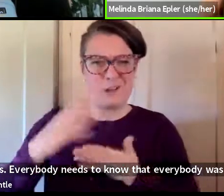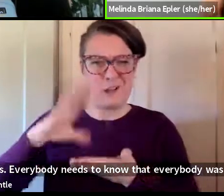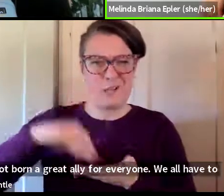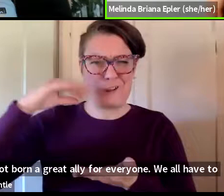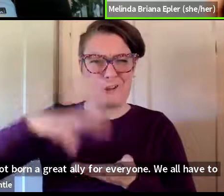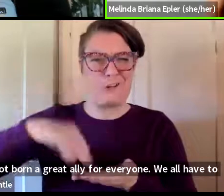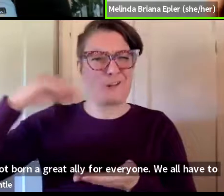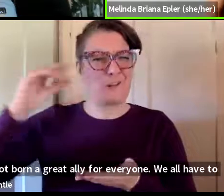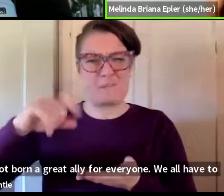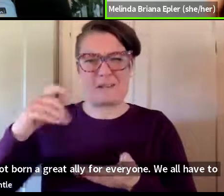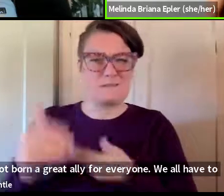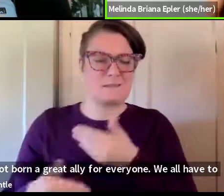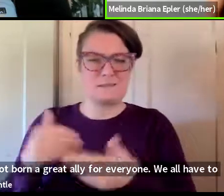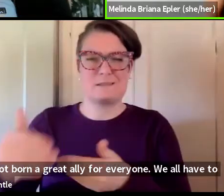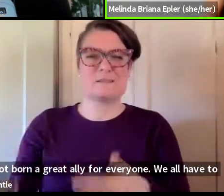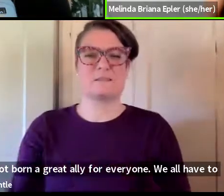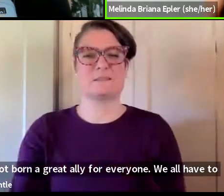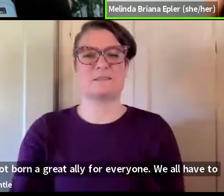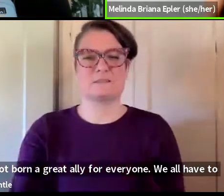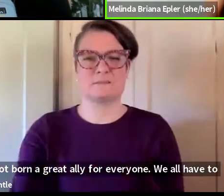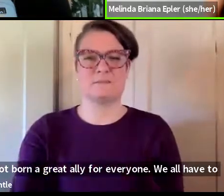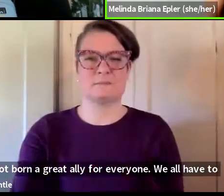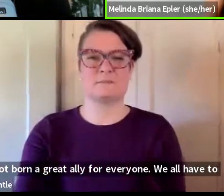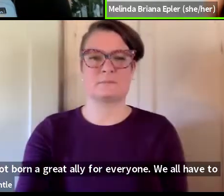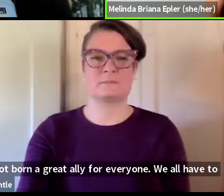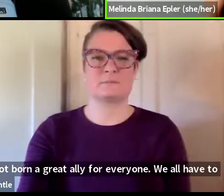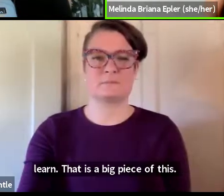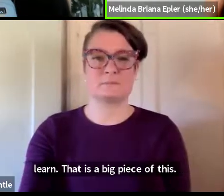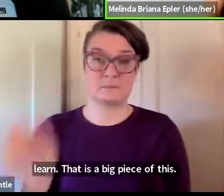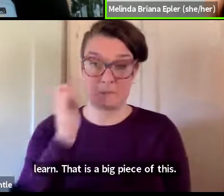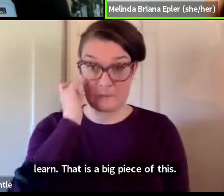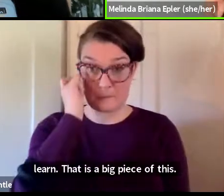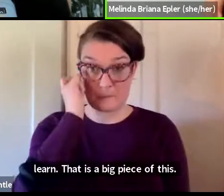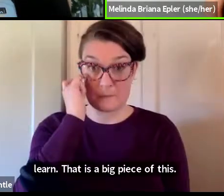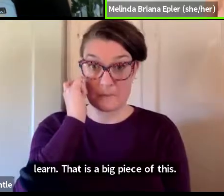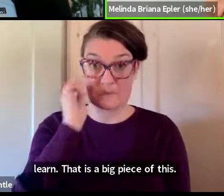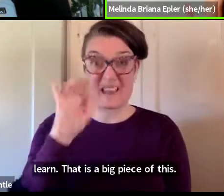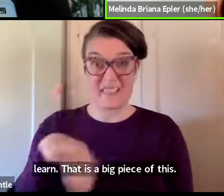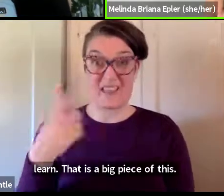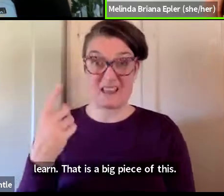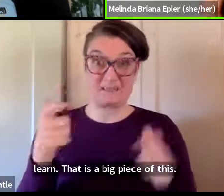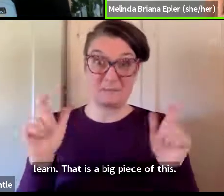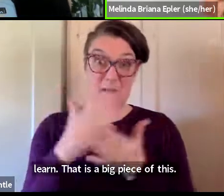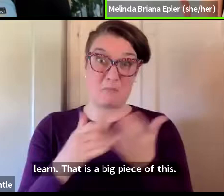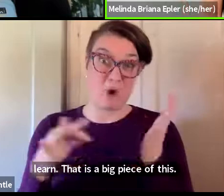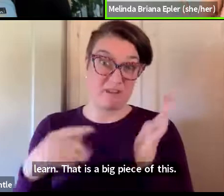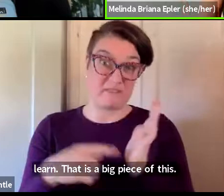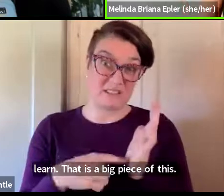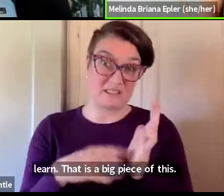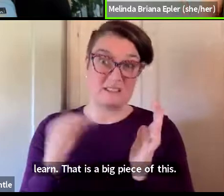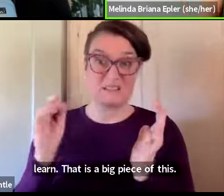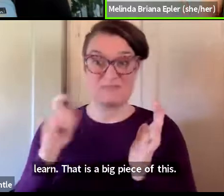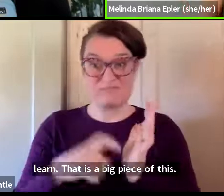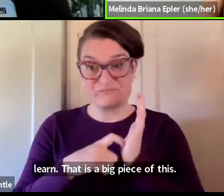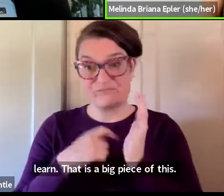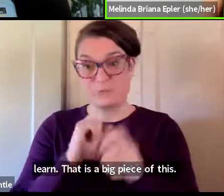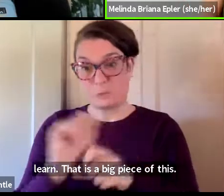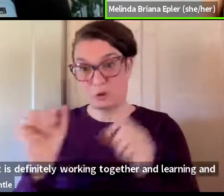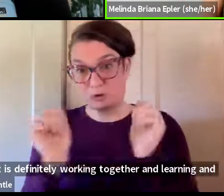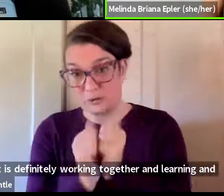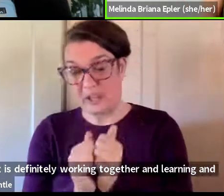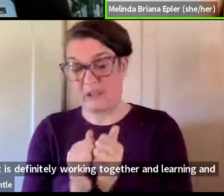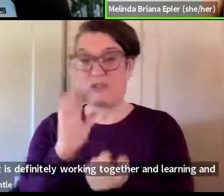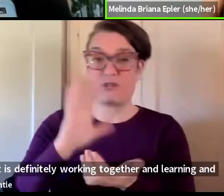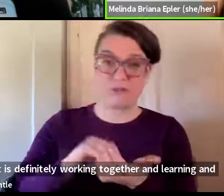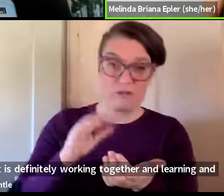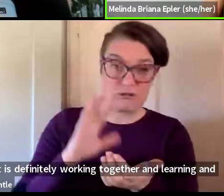big piece of this. And it's definitely working together and learning and sharing with each other, sharing our own stories of